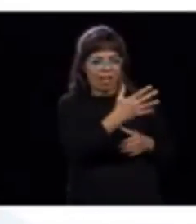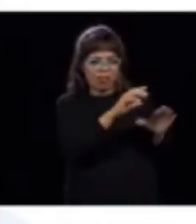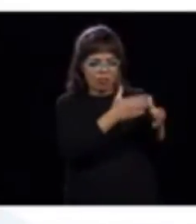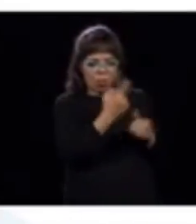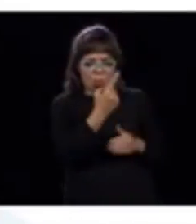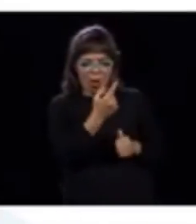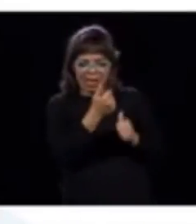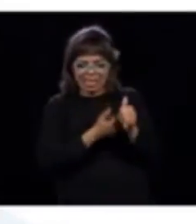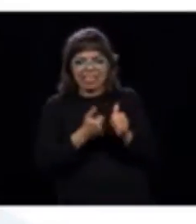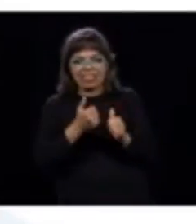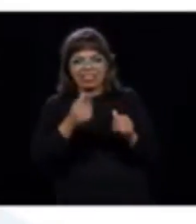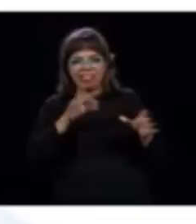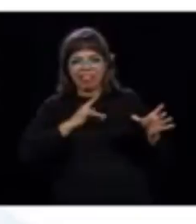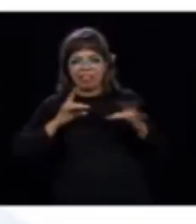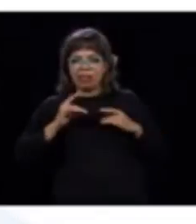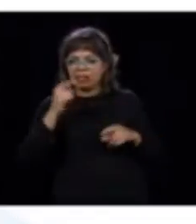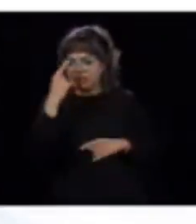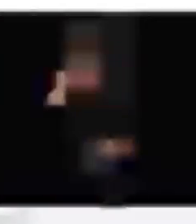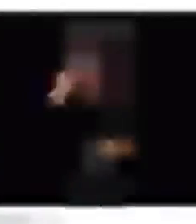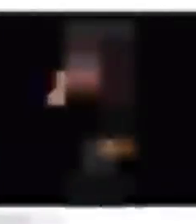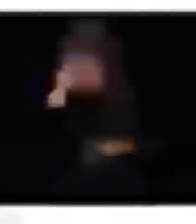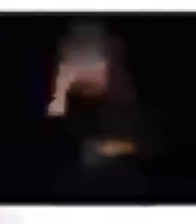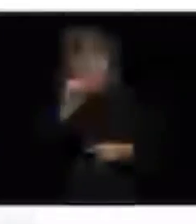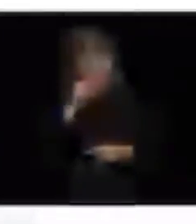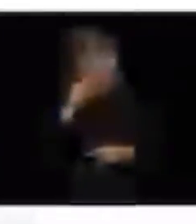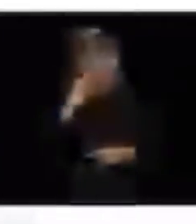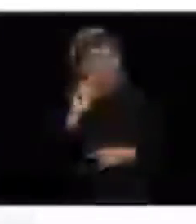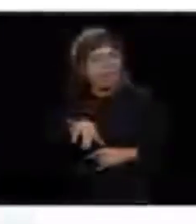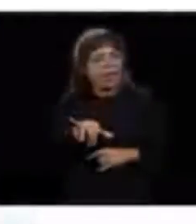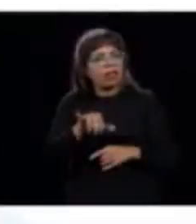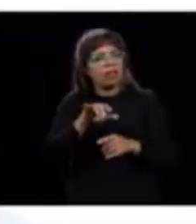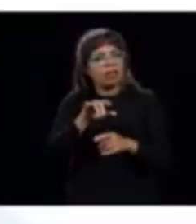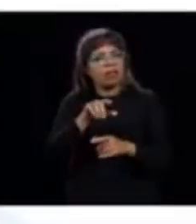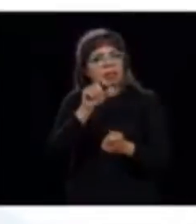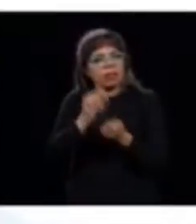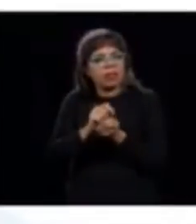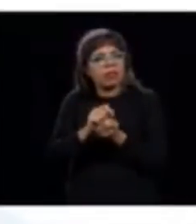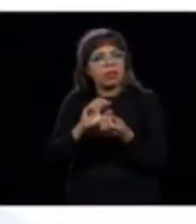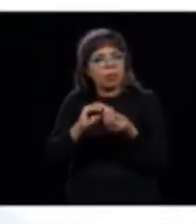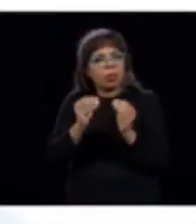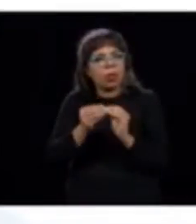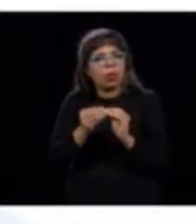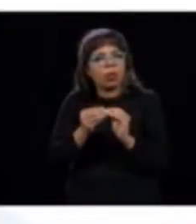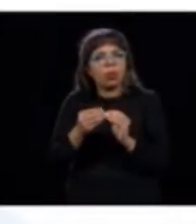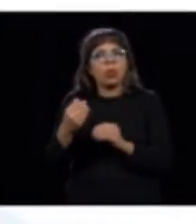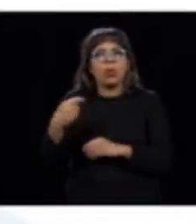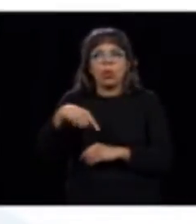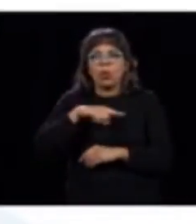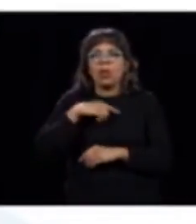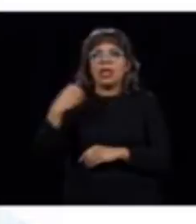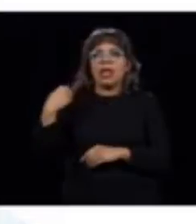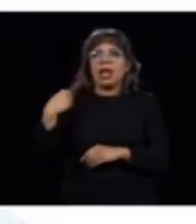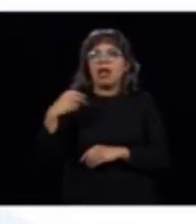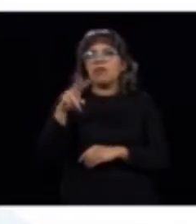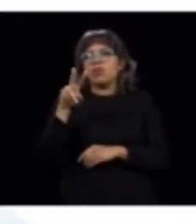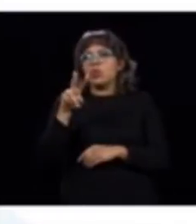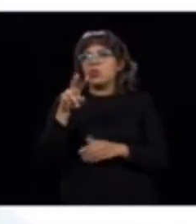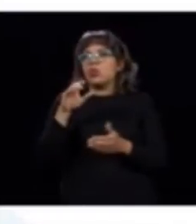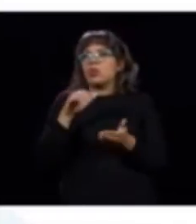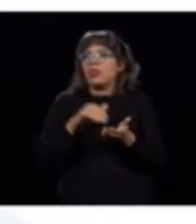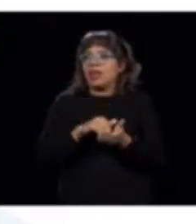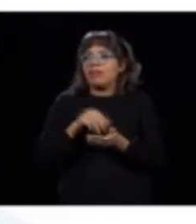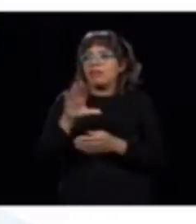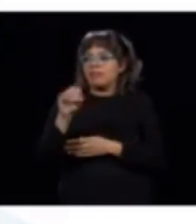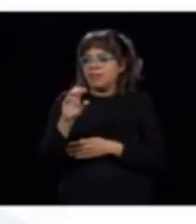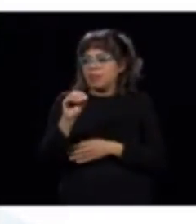4,000 workers and we have probably 250,000 workers in the health network so the